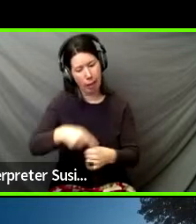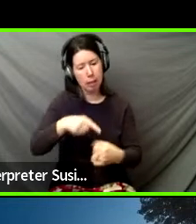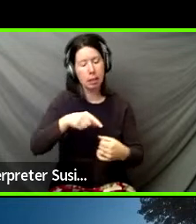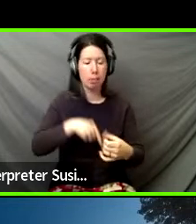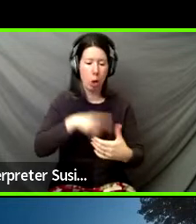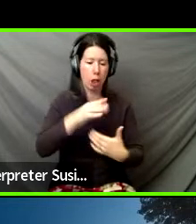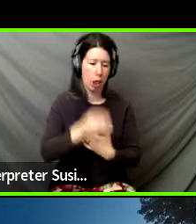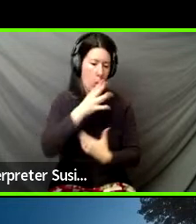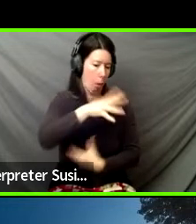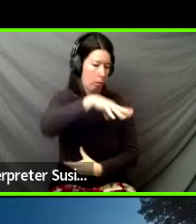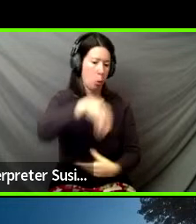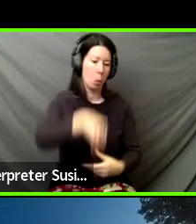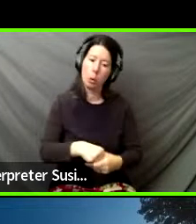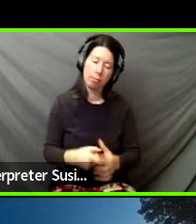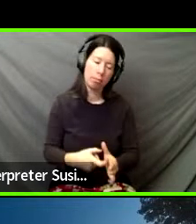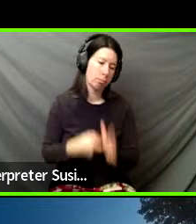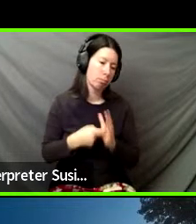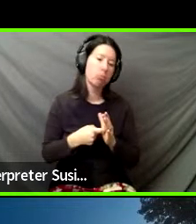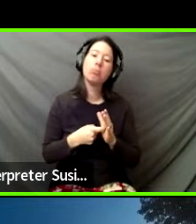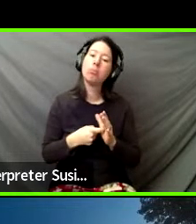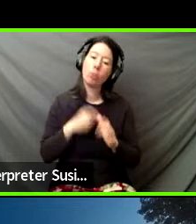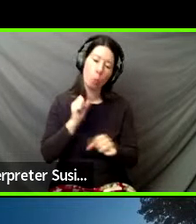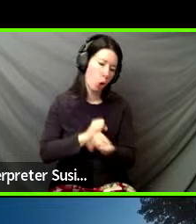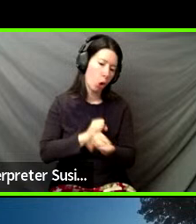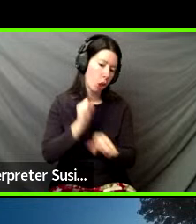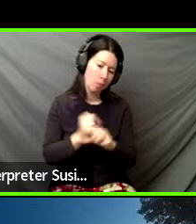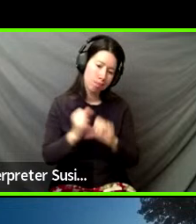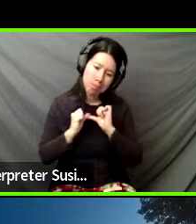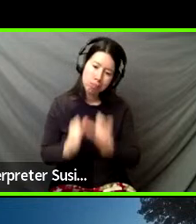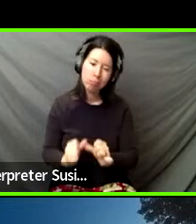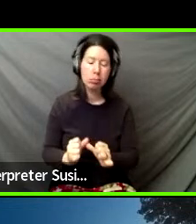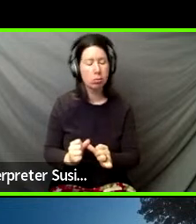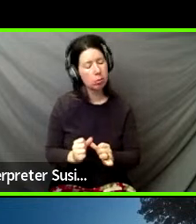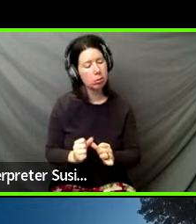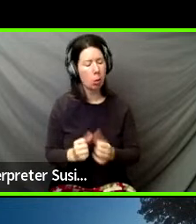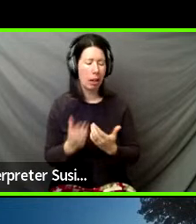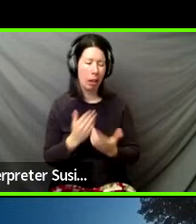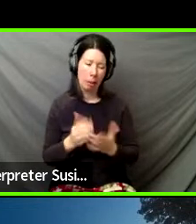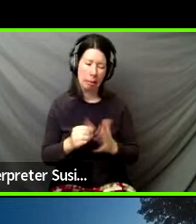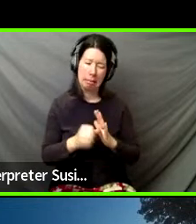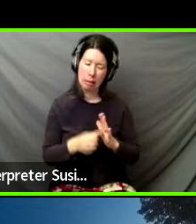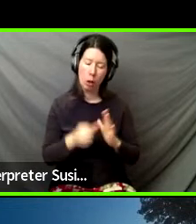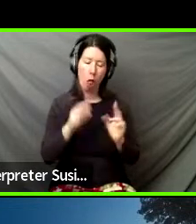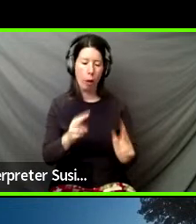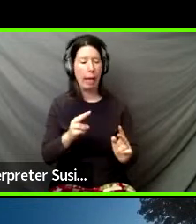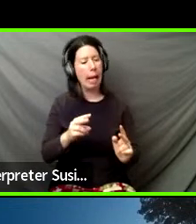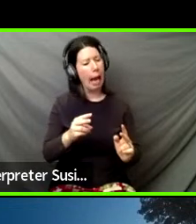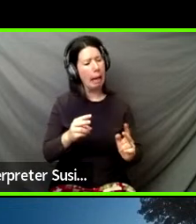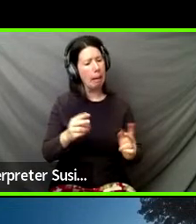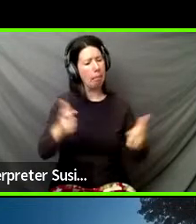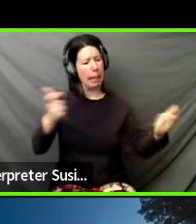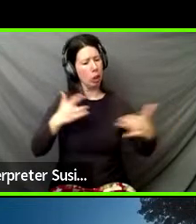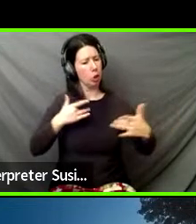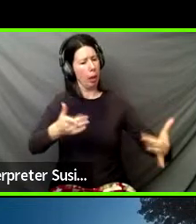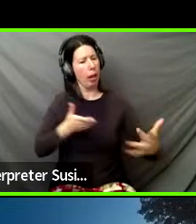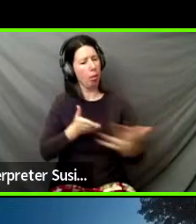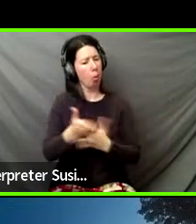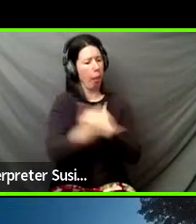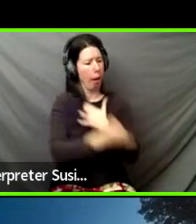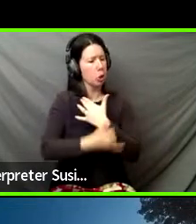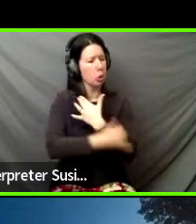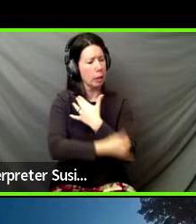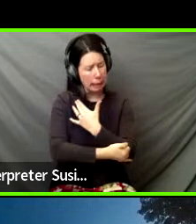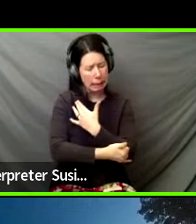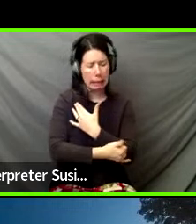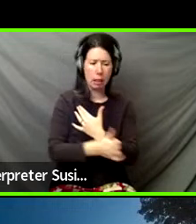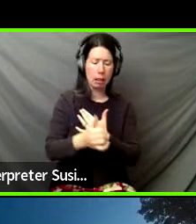will entail. So just looking at mega trends across the country and other programs of this